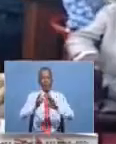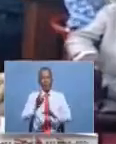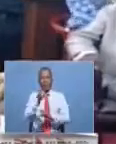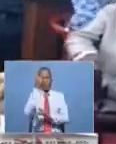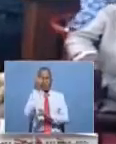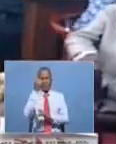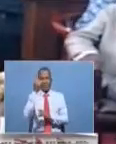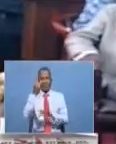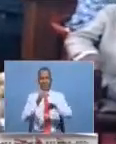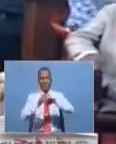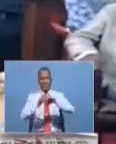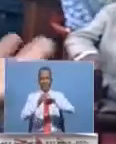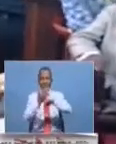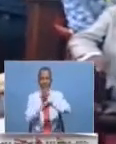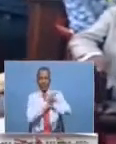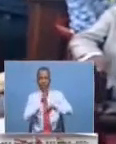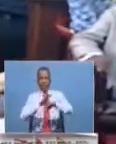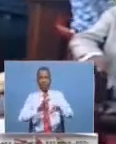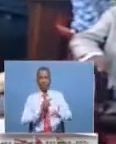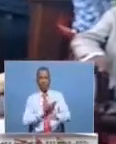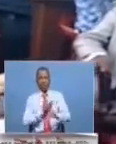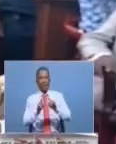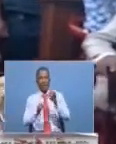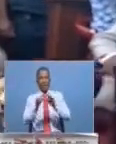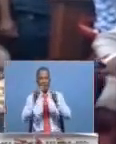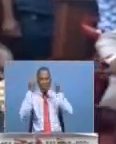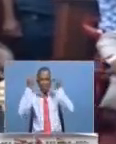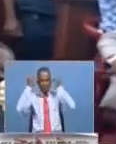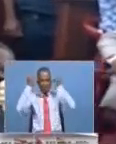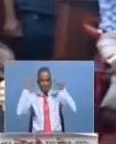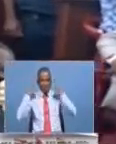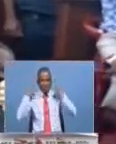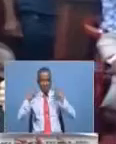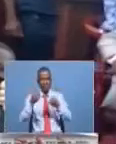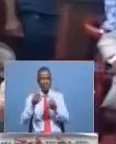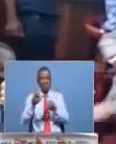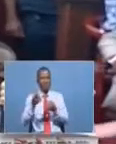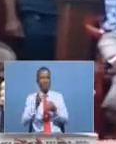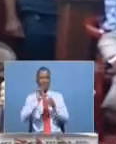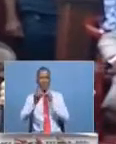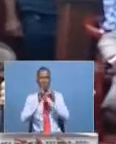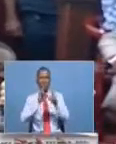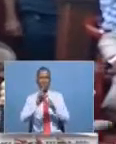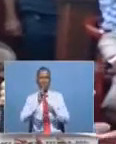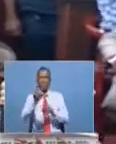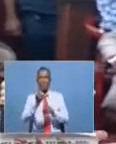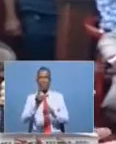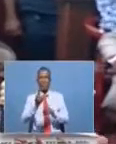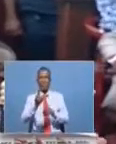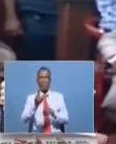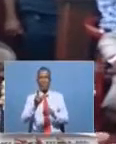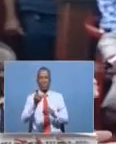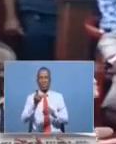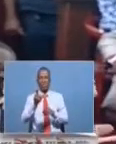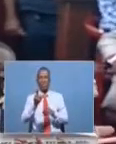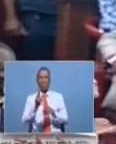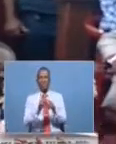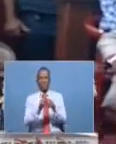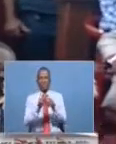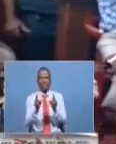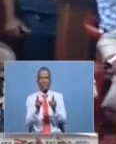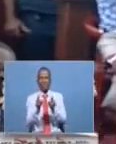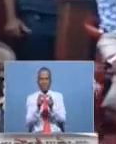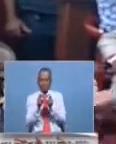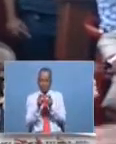upon. But when your lordship subsequently made orders, your lordships called for simultaneous